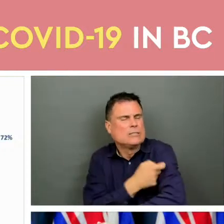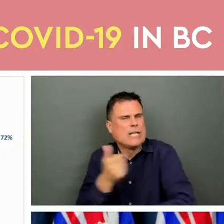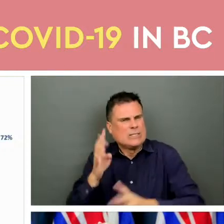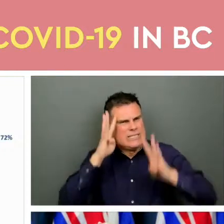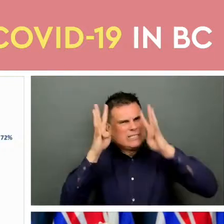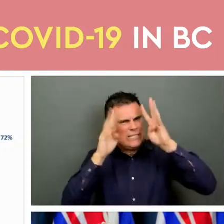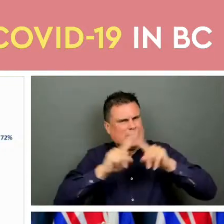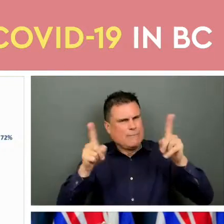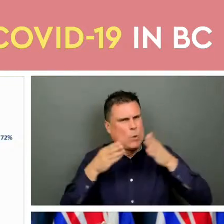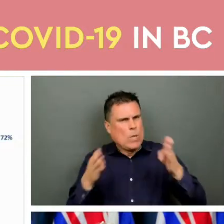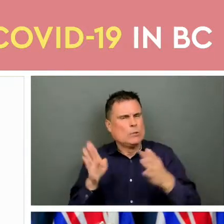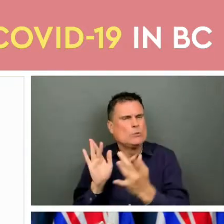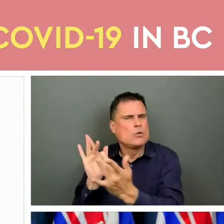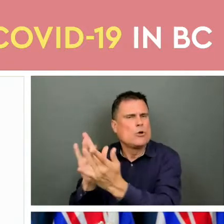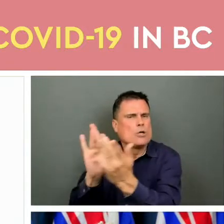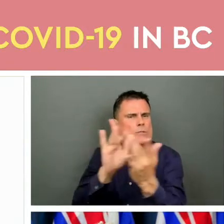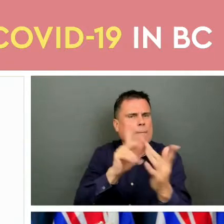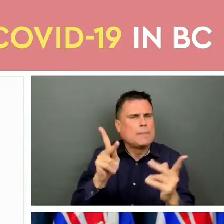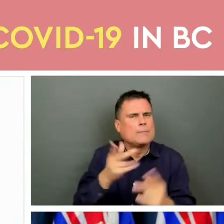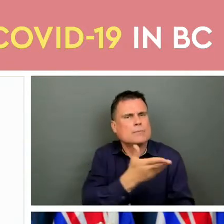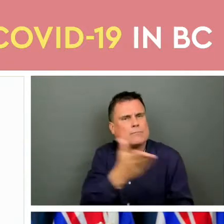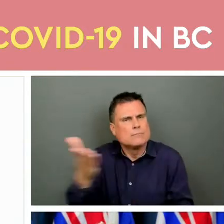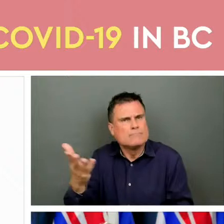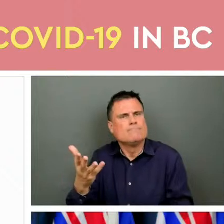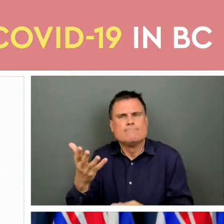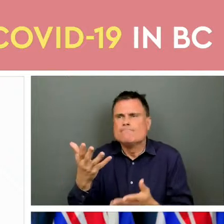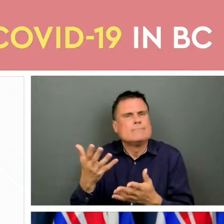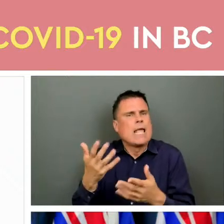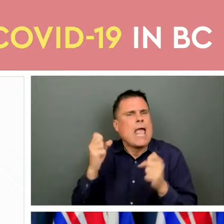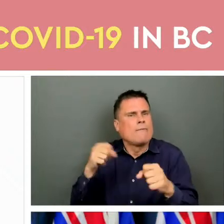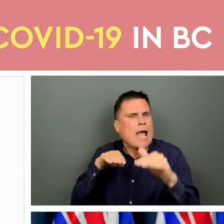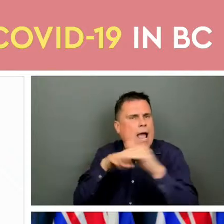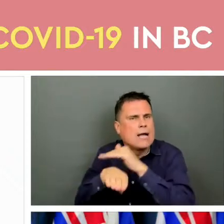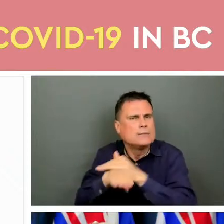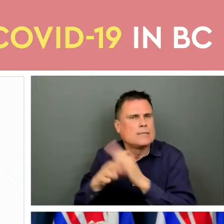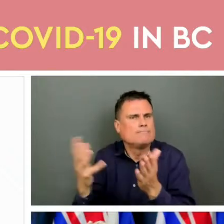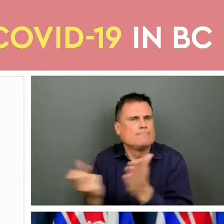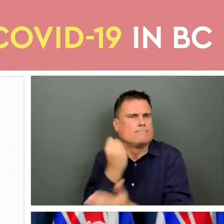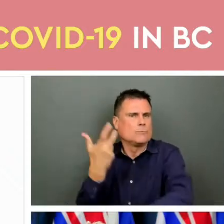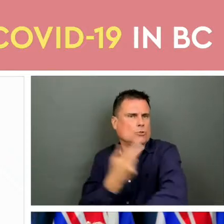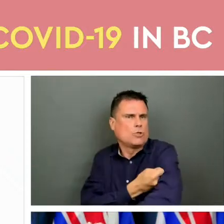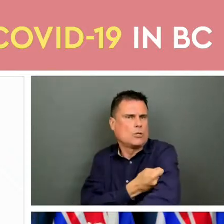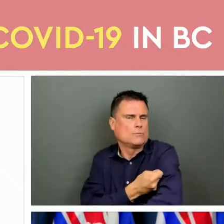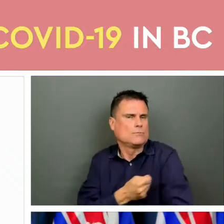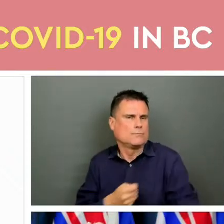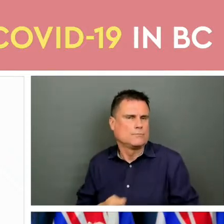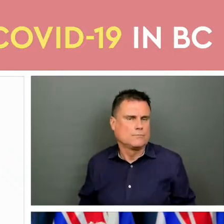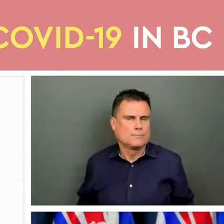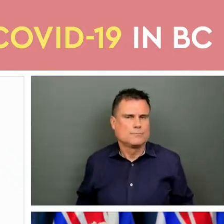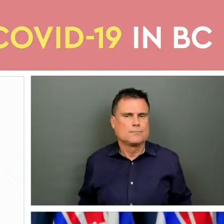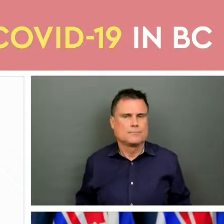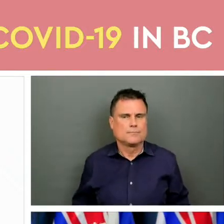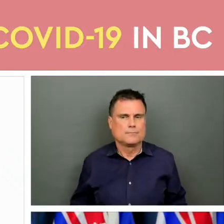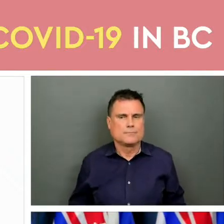to vaccine across the province. This is another summary which shows the trajectory